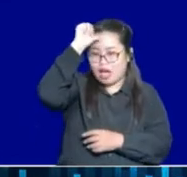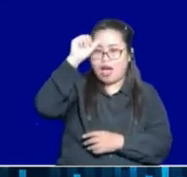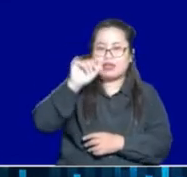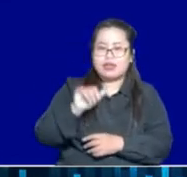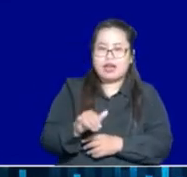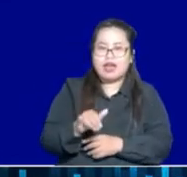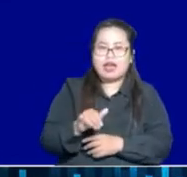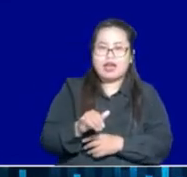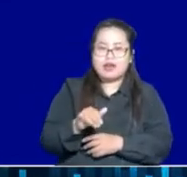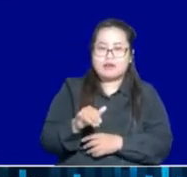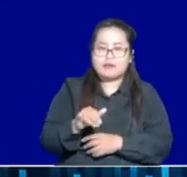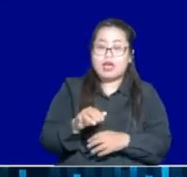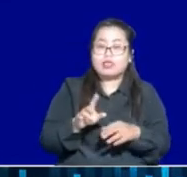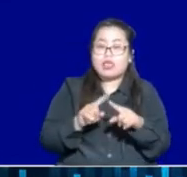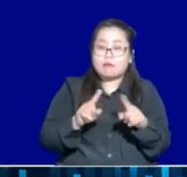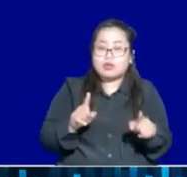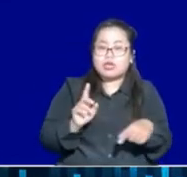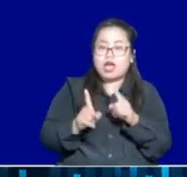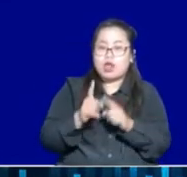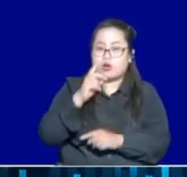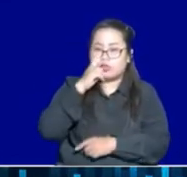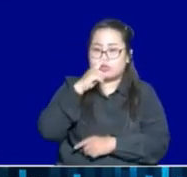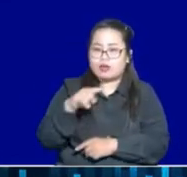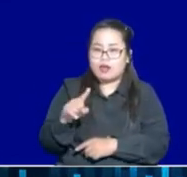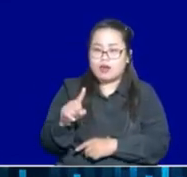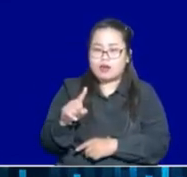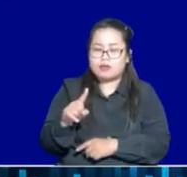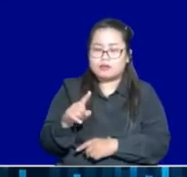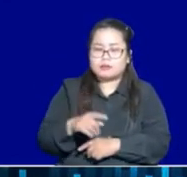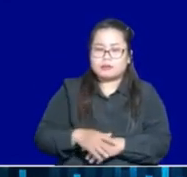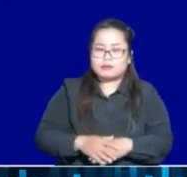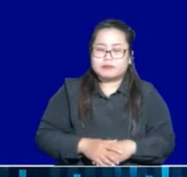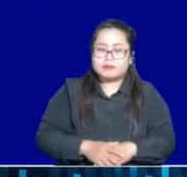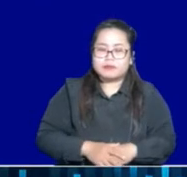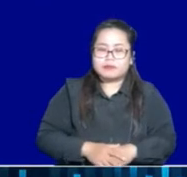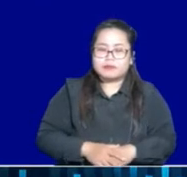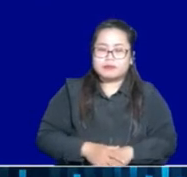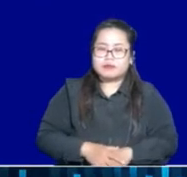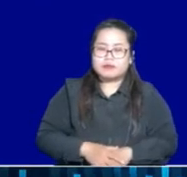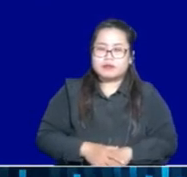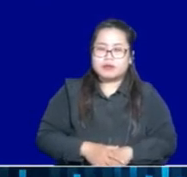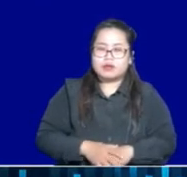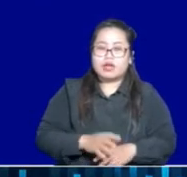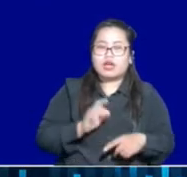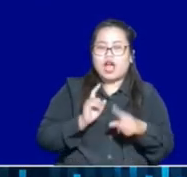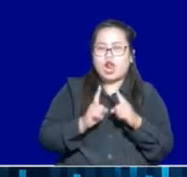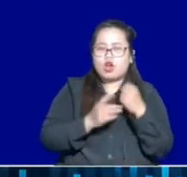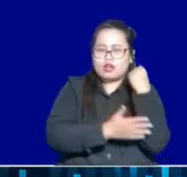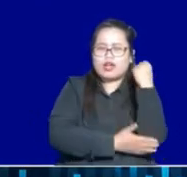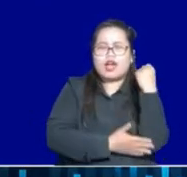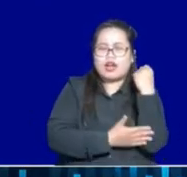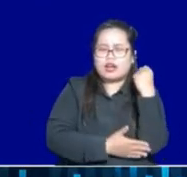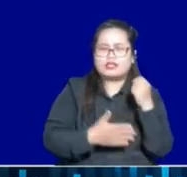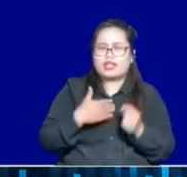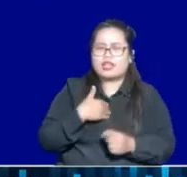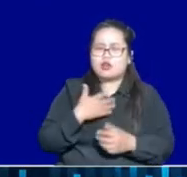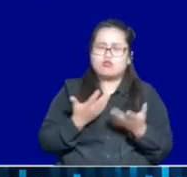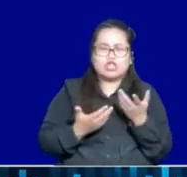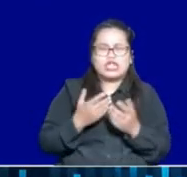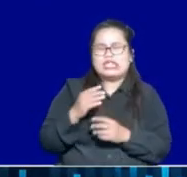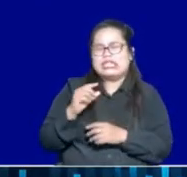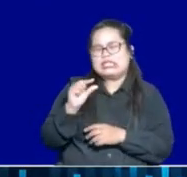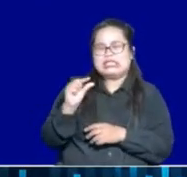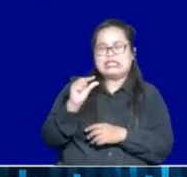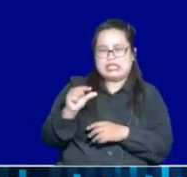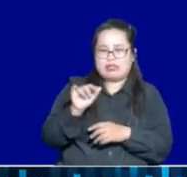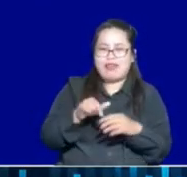But I come from Venezuela, that you see is quite pale, has very few letters. And we can do this at the subnational level, and this is